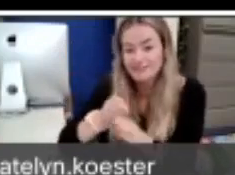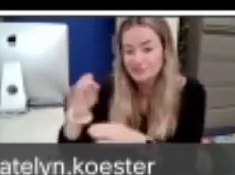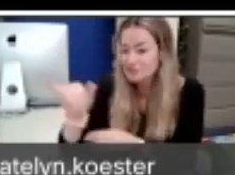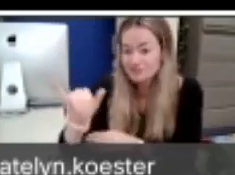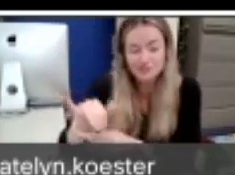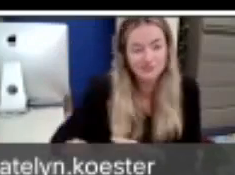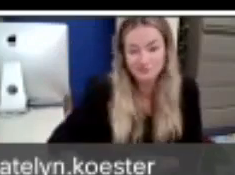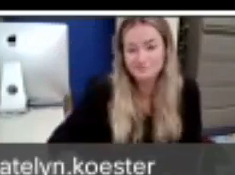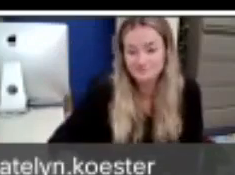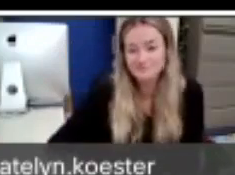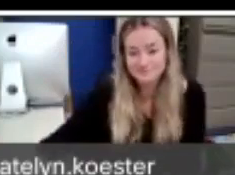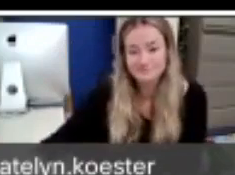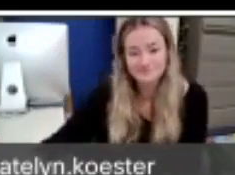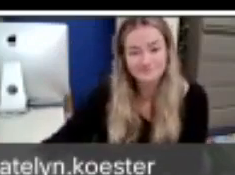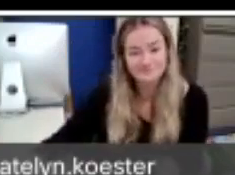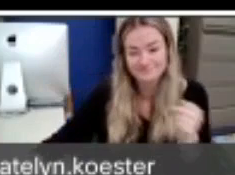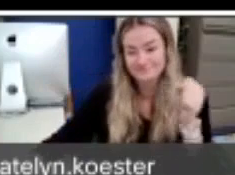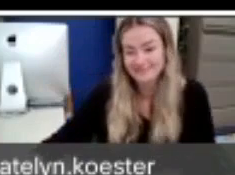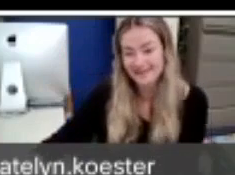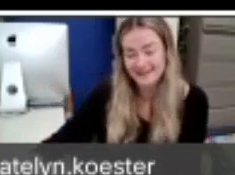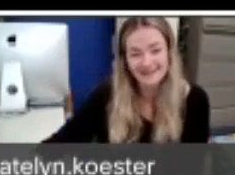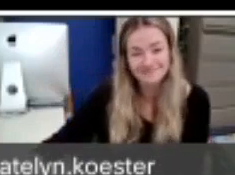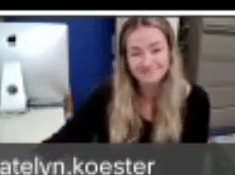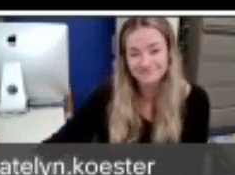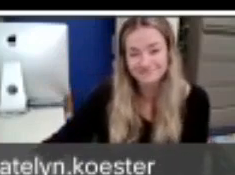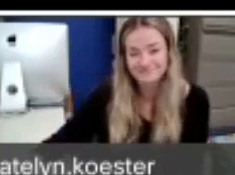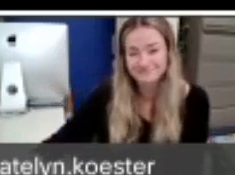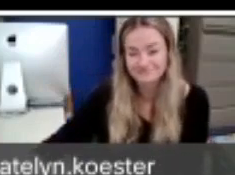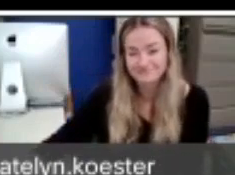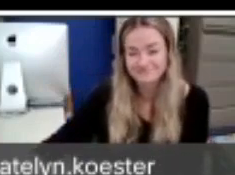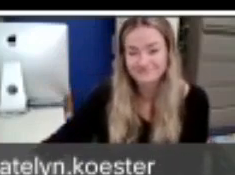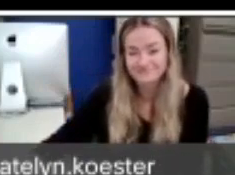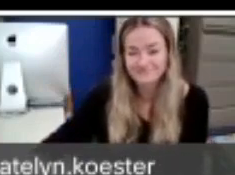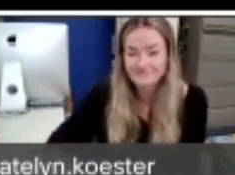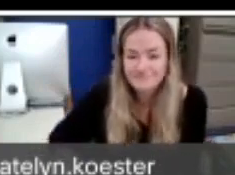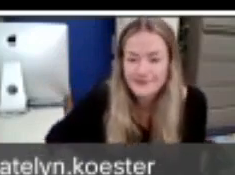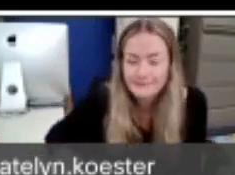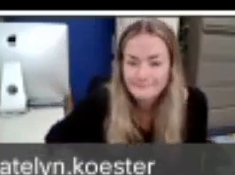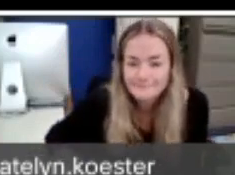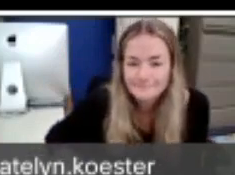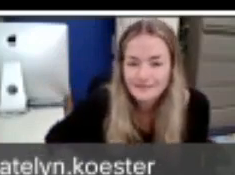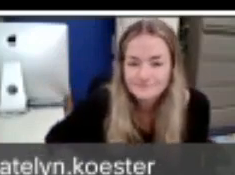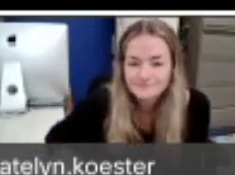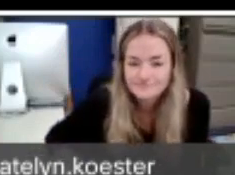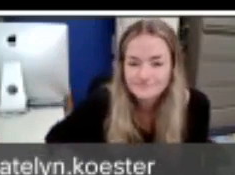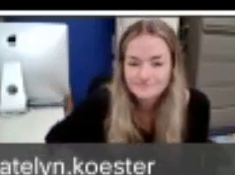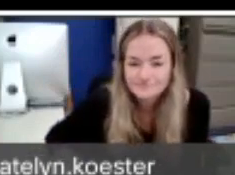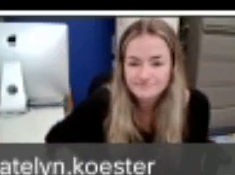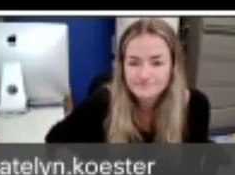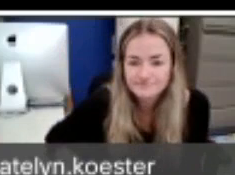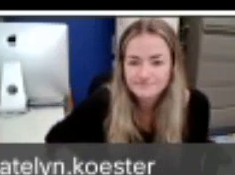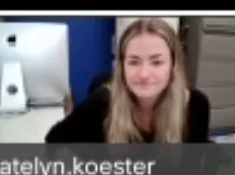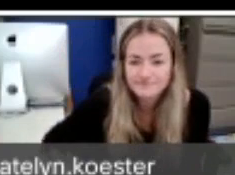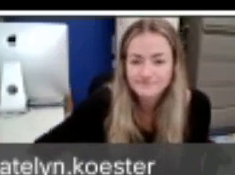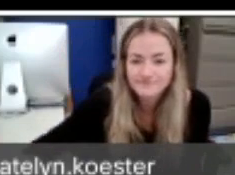Lakes, that has an interpreting major as well. How do I sign up and where's the location of the